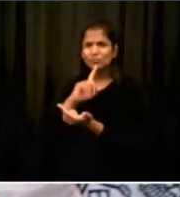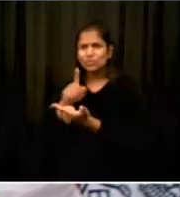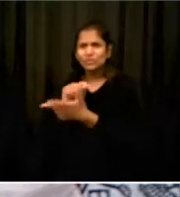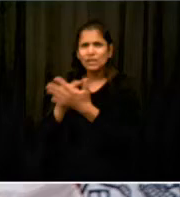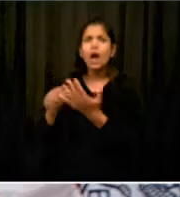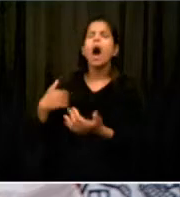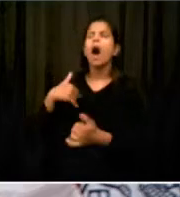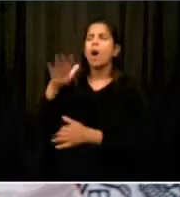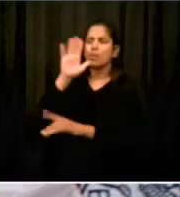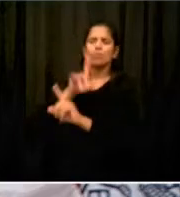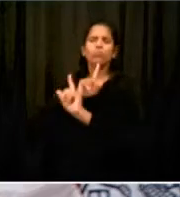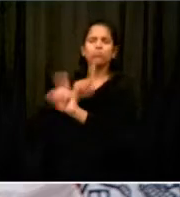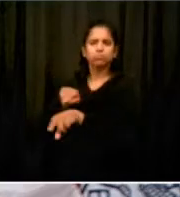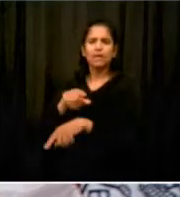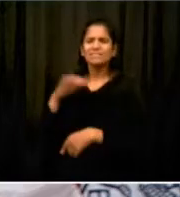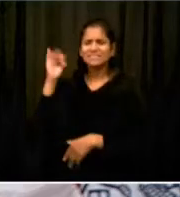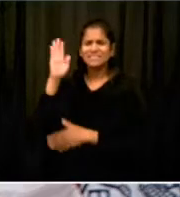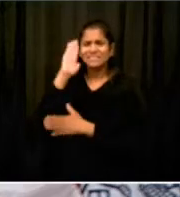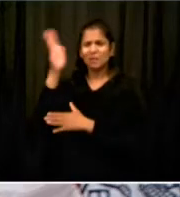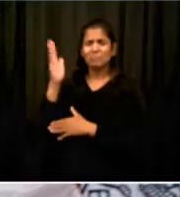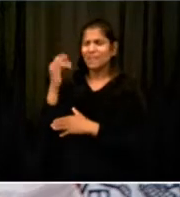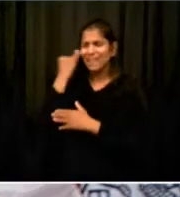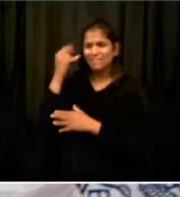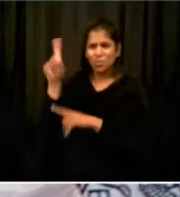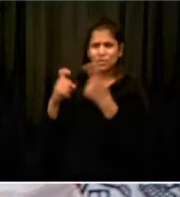Next, we have Rich from WCBS 880.